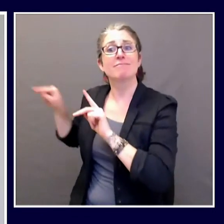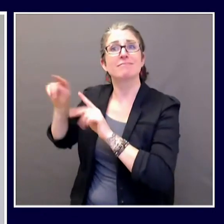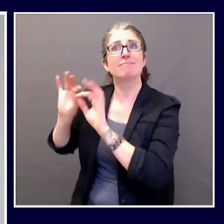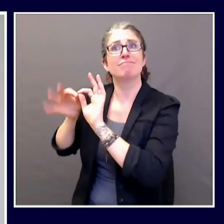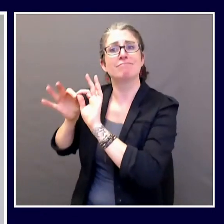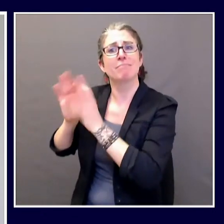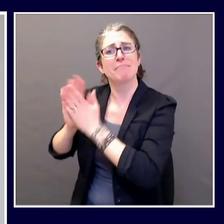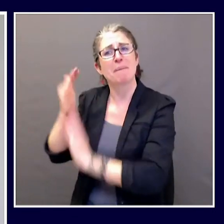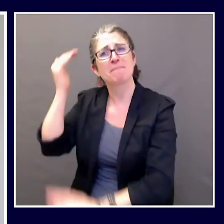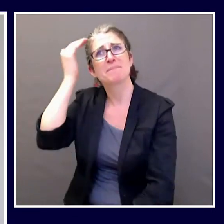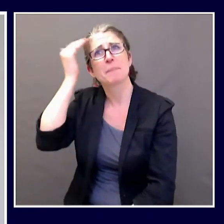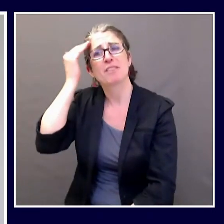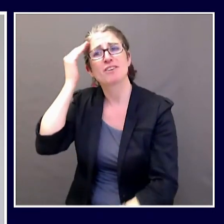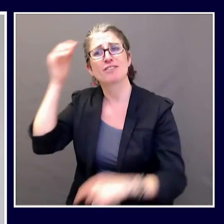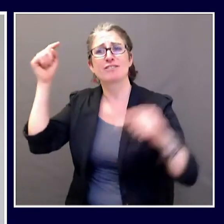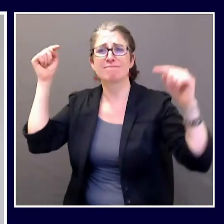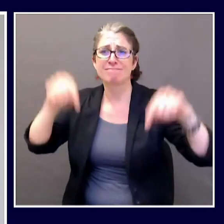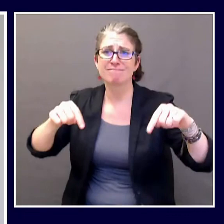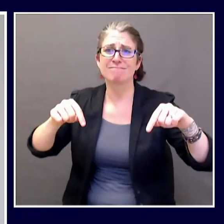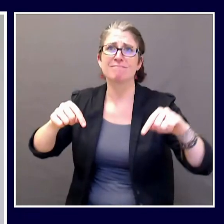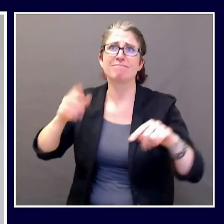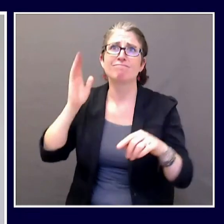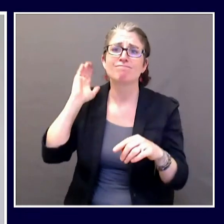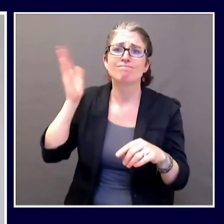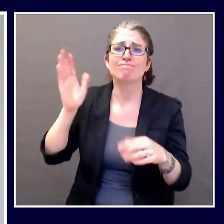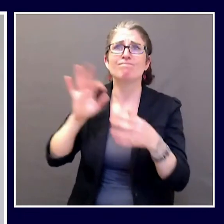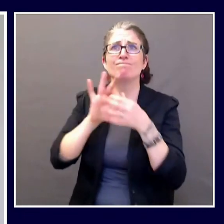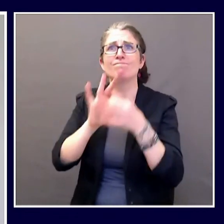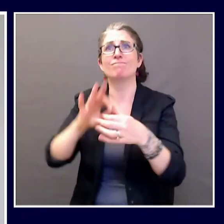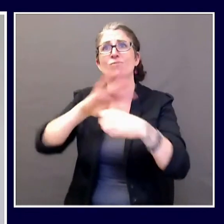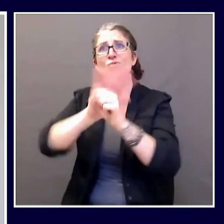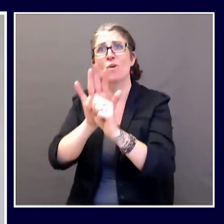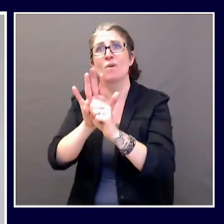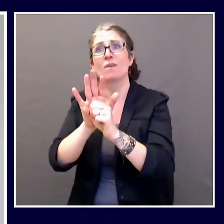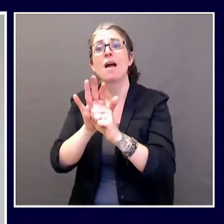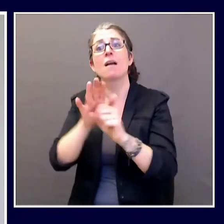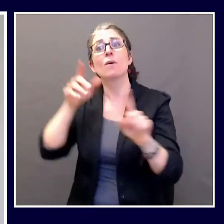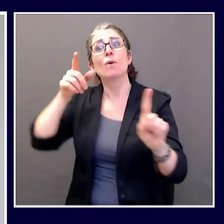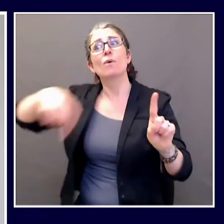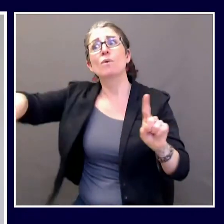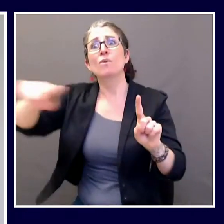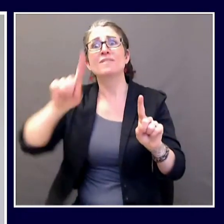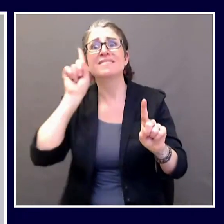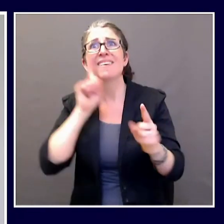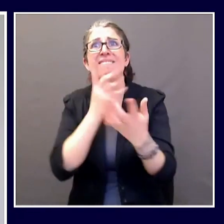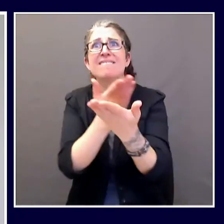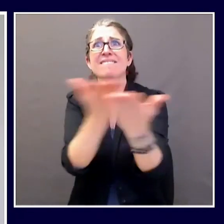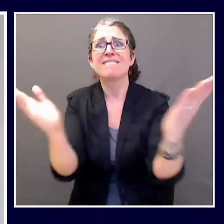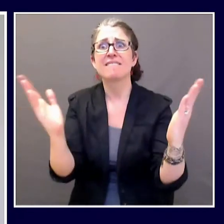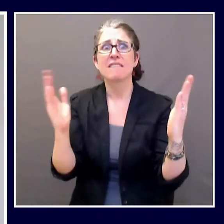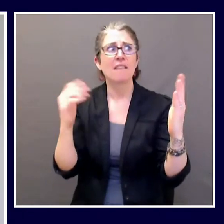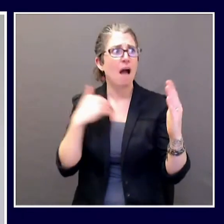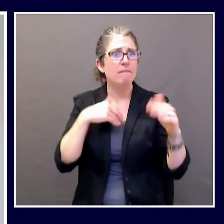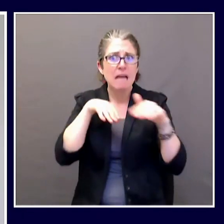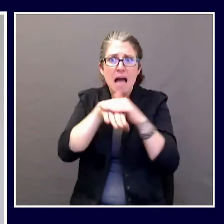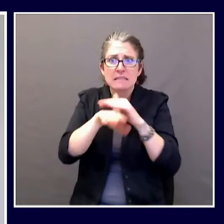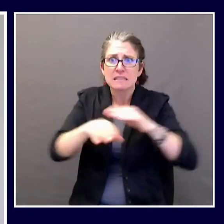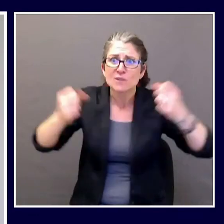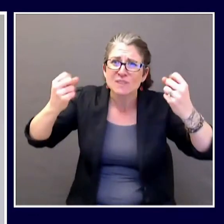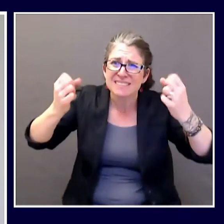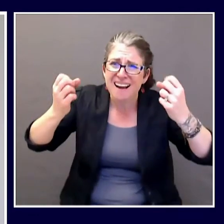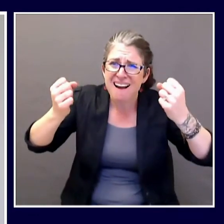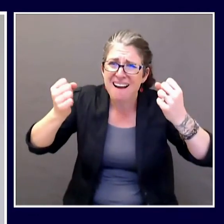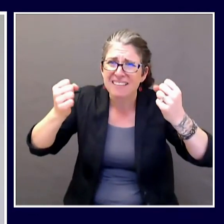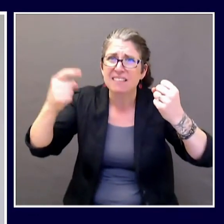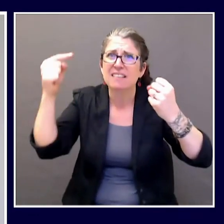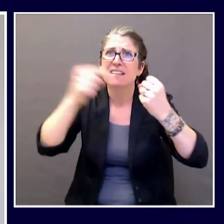impaired and hearing challenged Mainers, they have also been the voice and the news that they needed to know about keeping on top